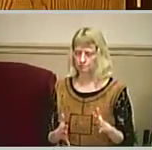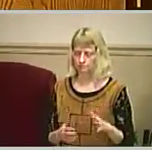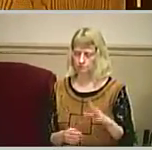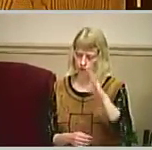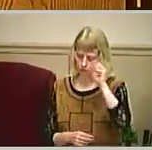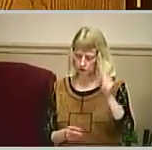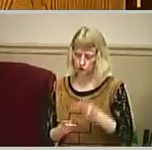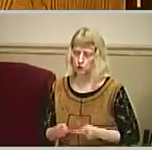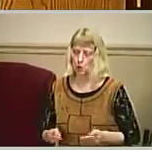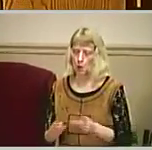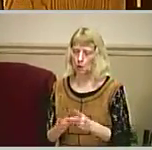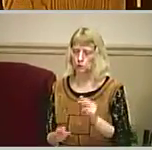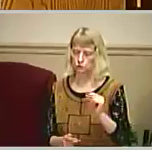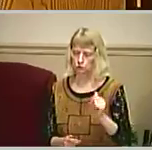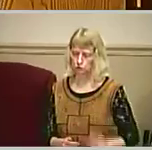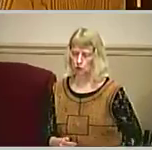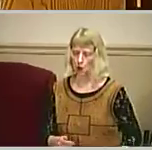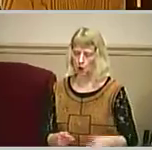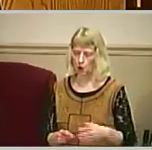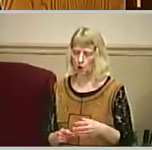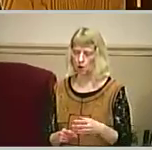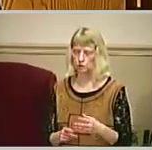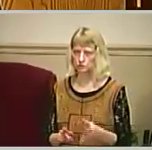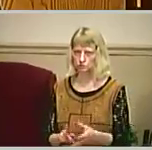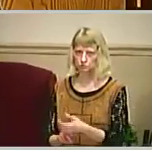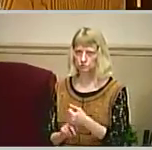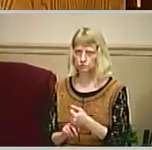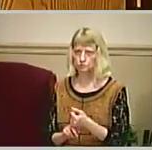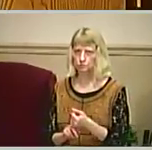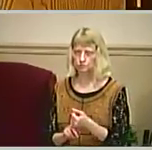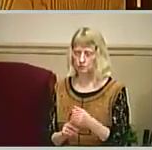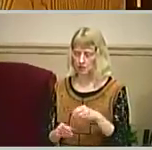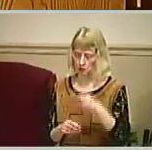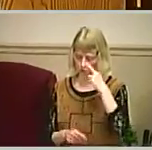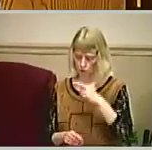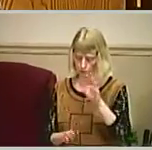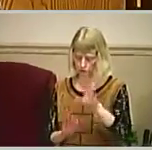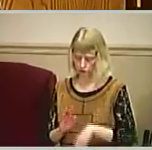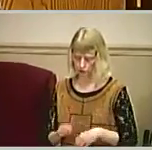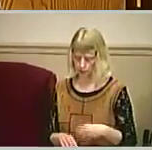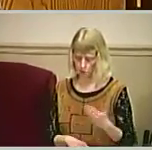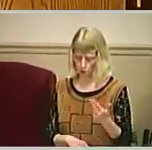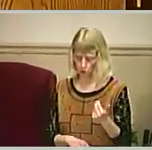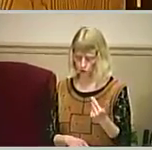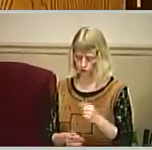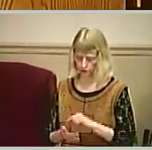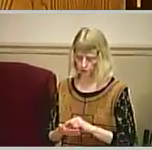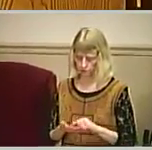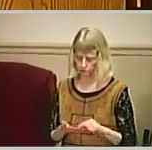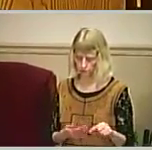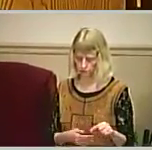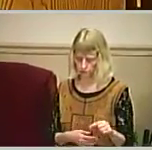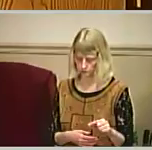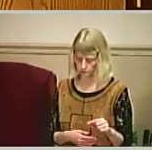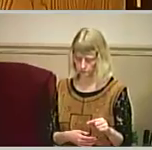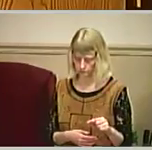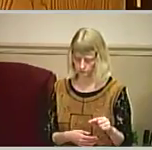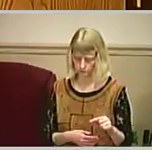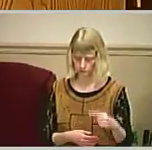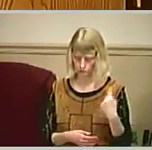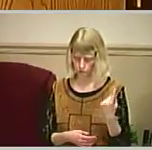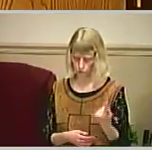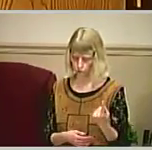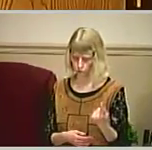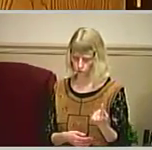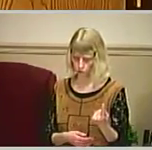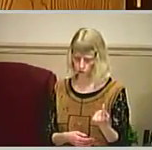the local dog catcher, that is true. Because over in Romans chapter 13 and verse